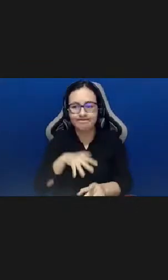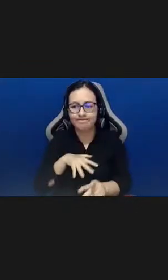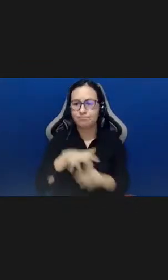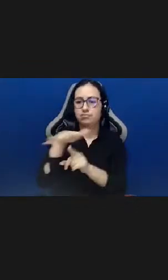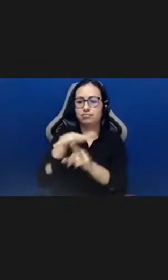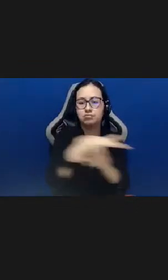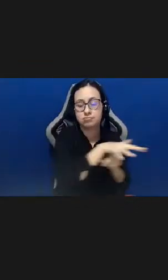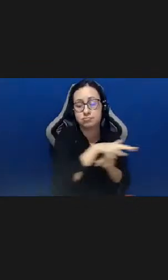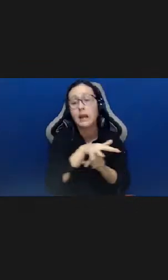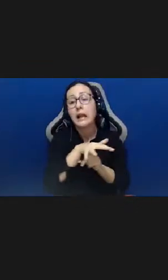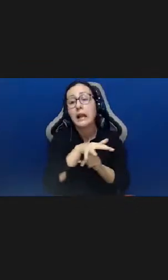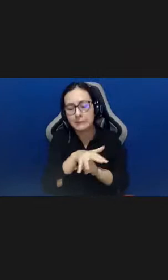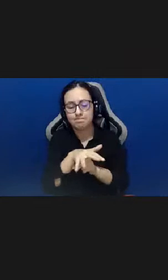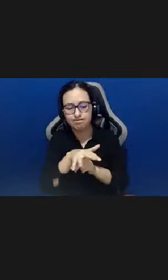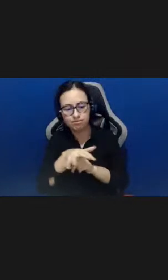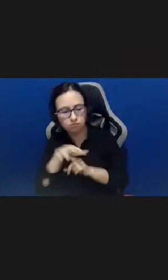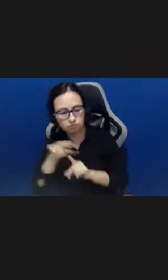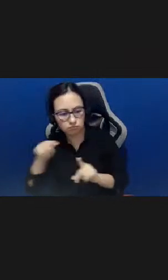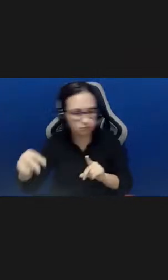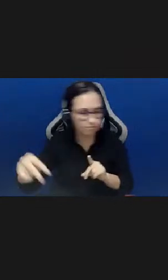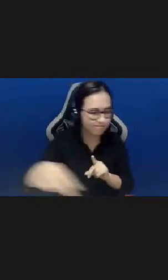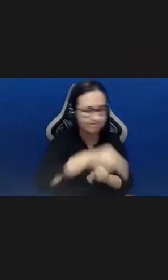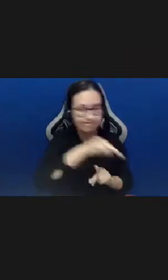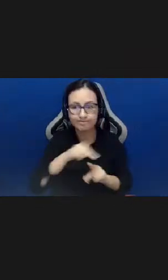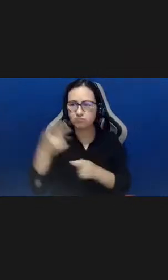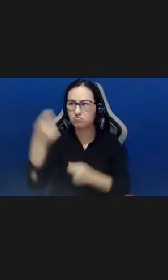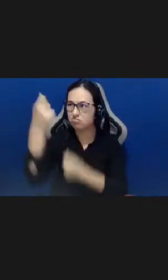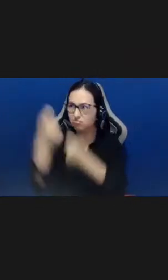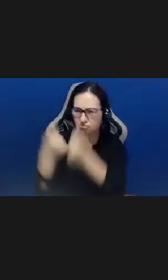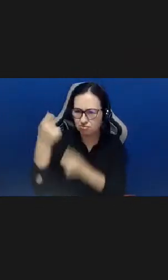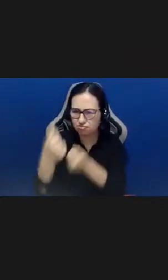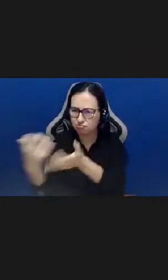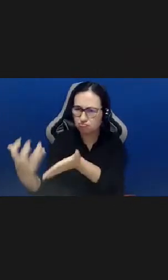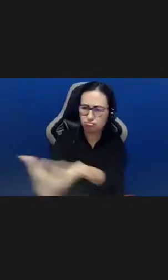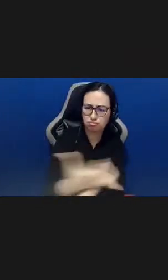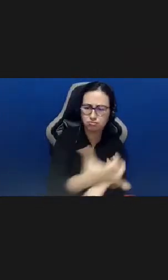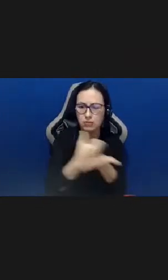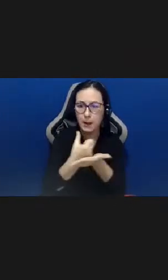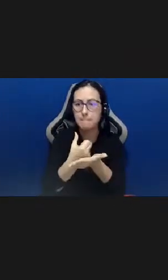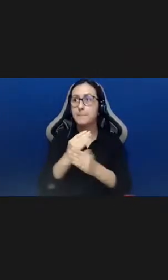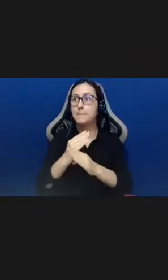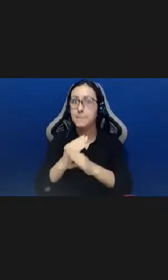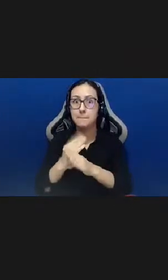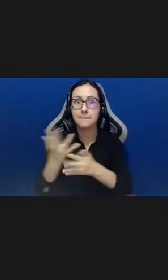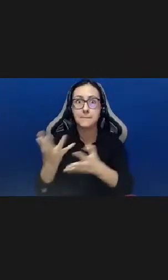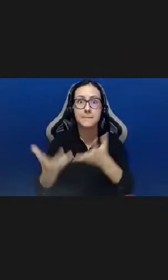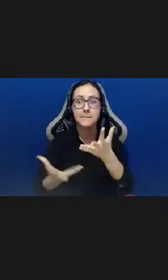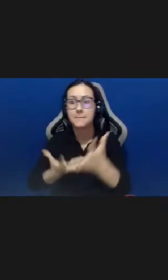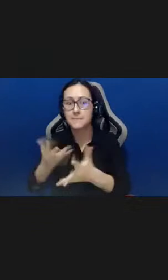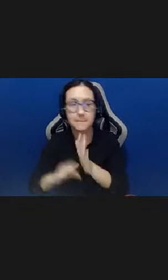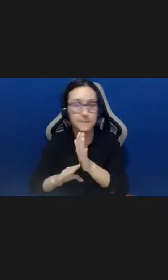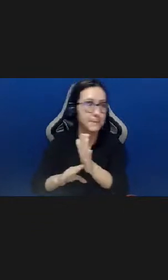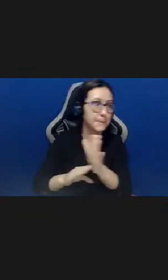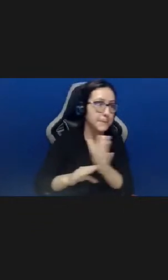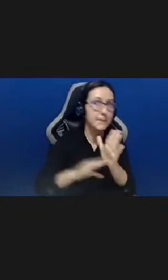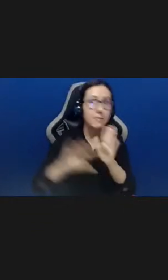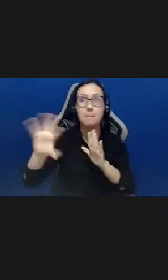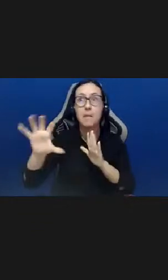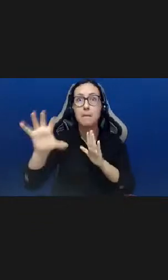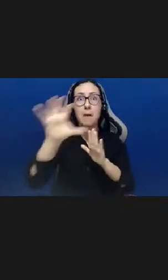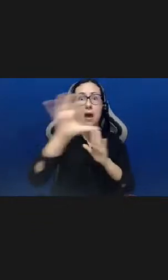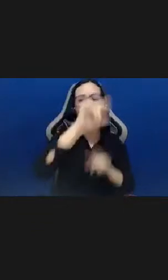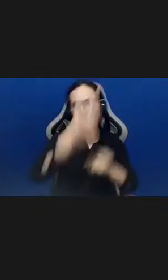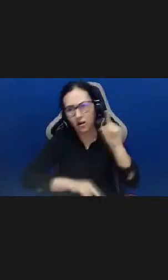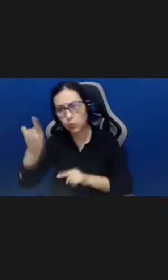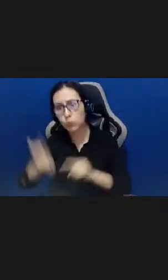either willingly or unwillingly, but with different levels of intensity. And then the resources that the countries were able to